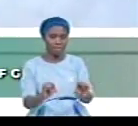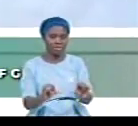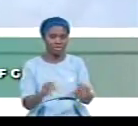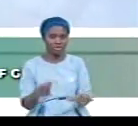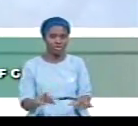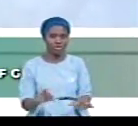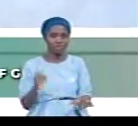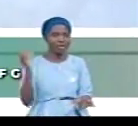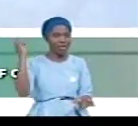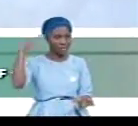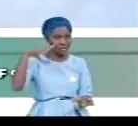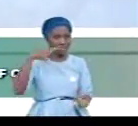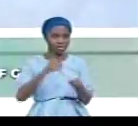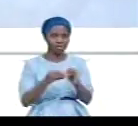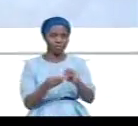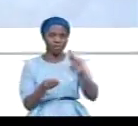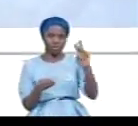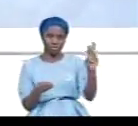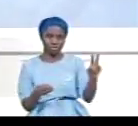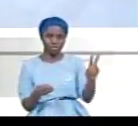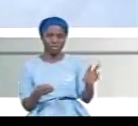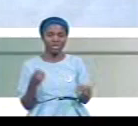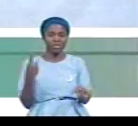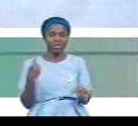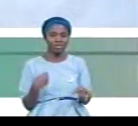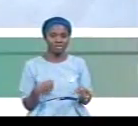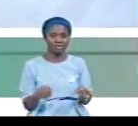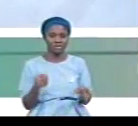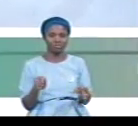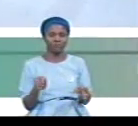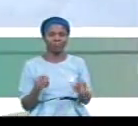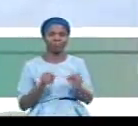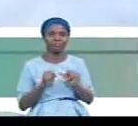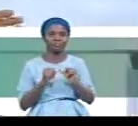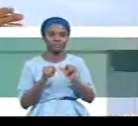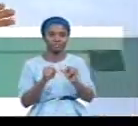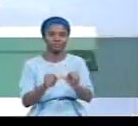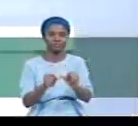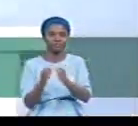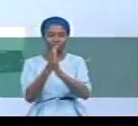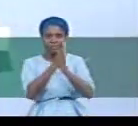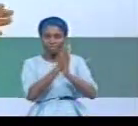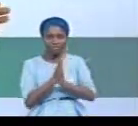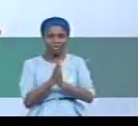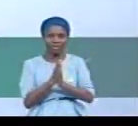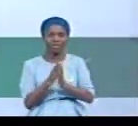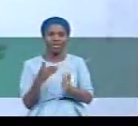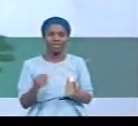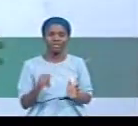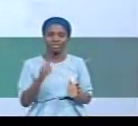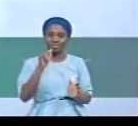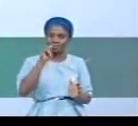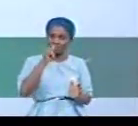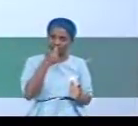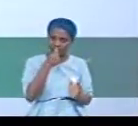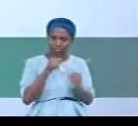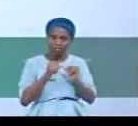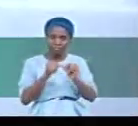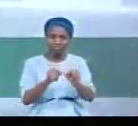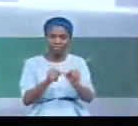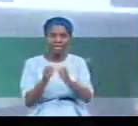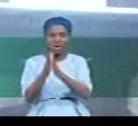two, the importunate prayer for sufficient measure